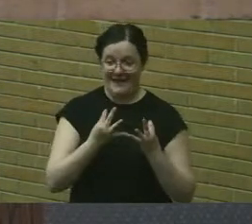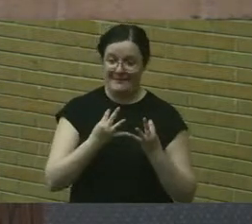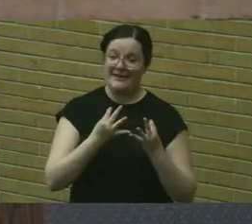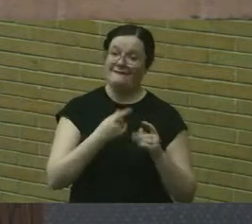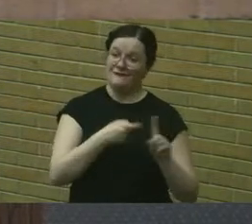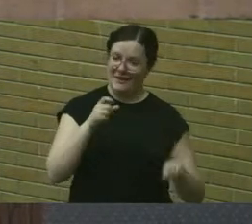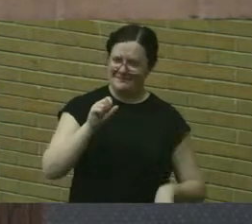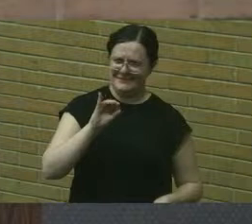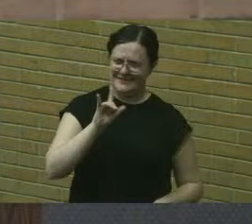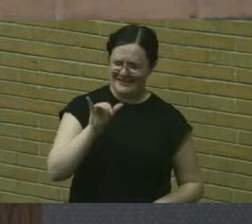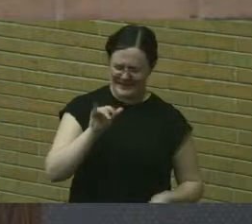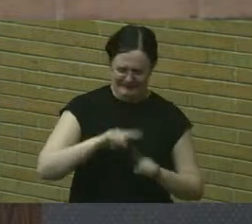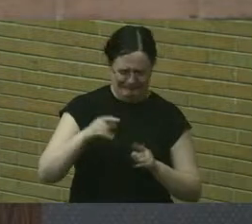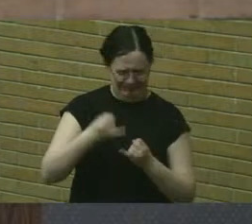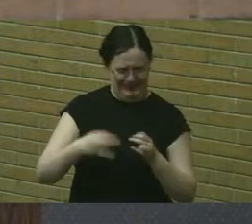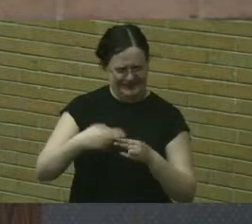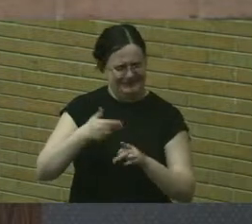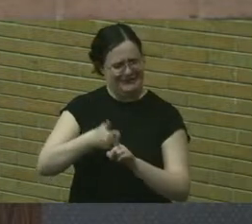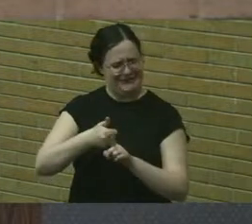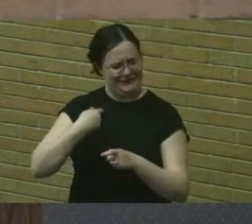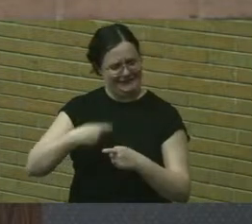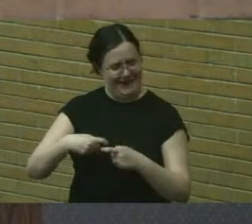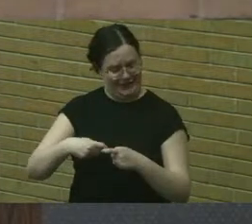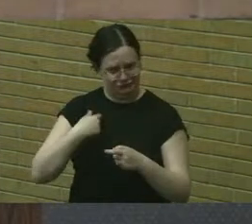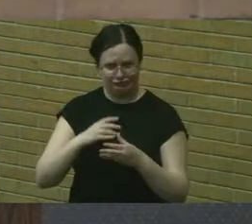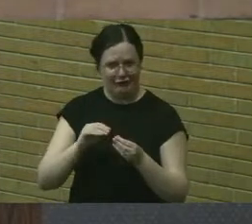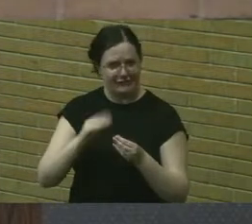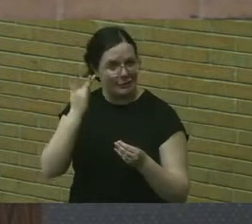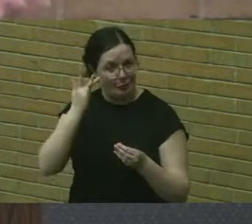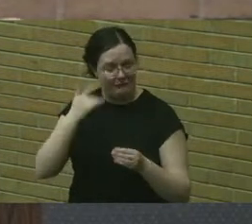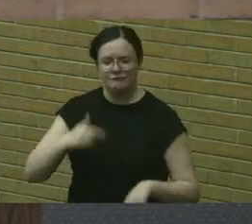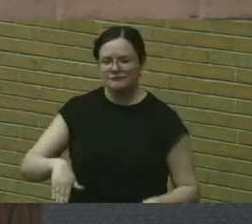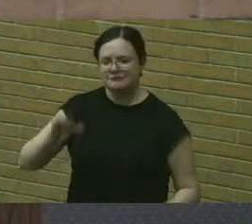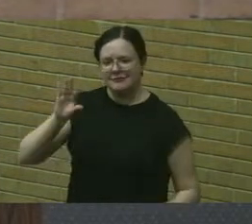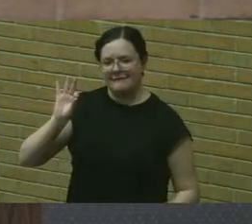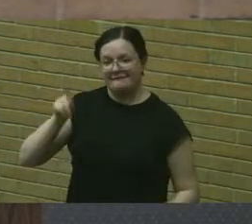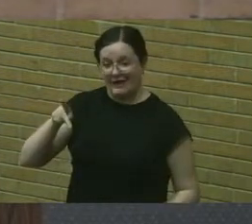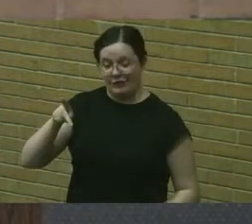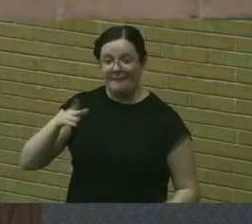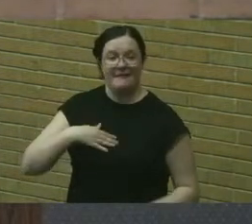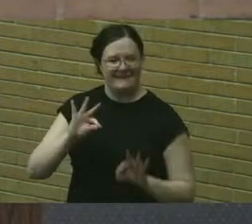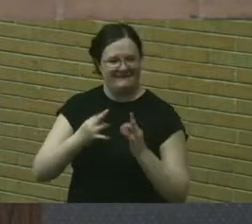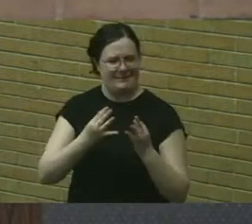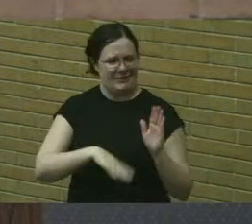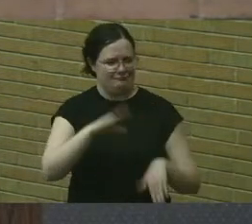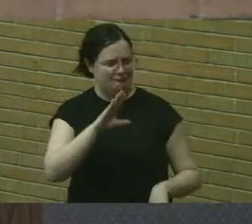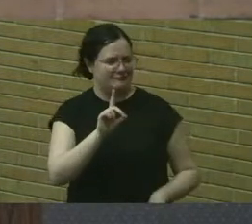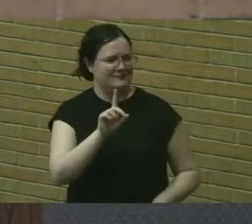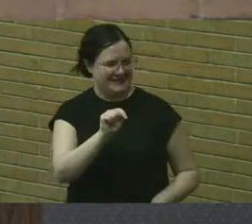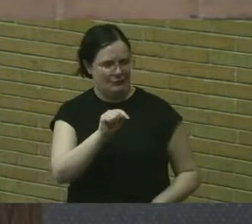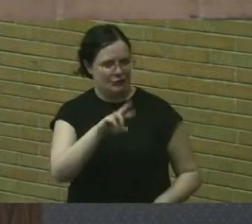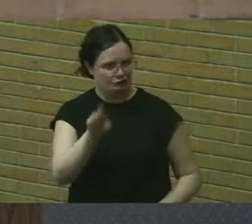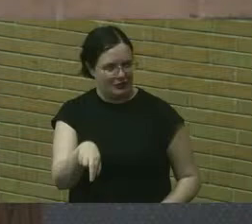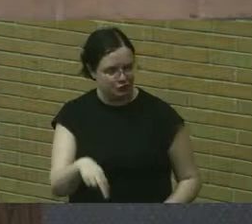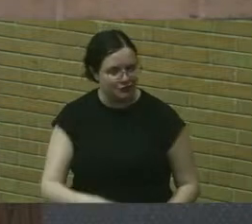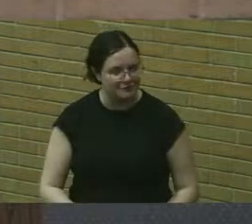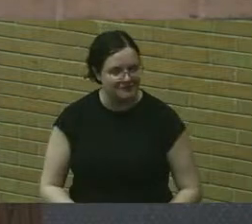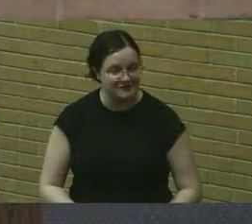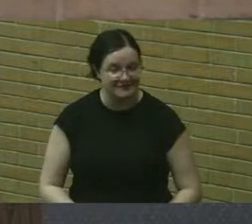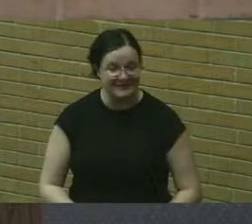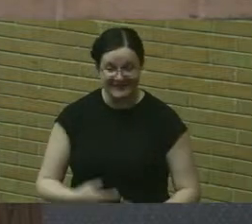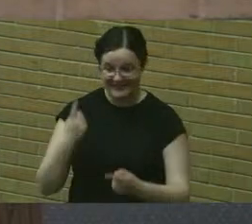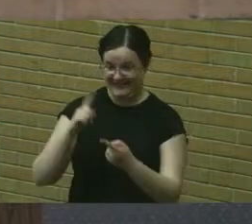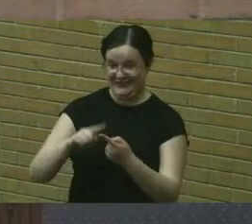name, which I say because I grew up in Fairport. My family grew up in downtown Rochester, and up until the